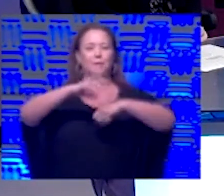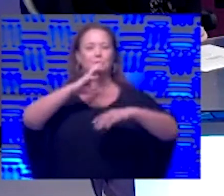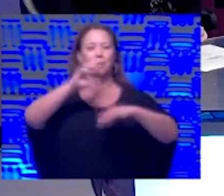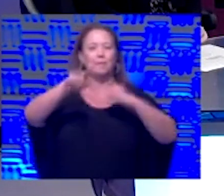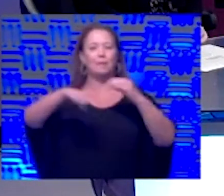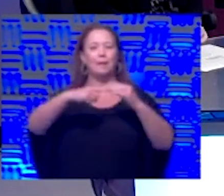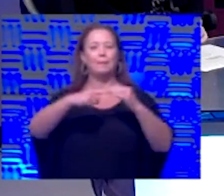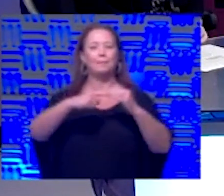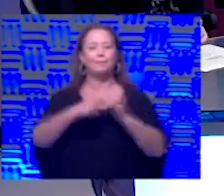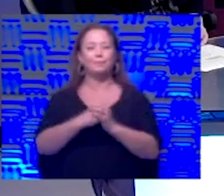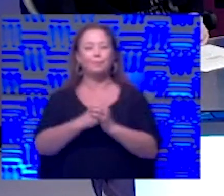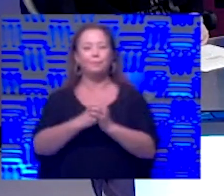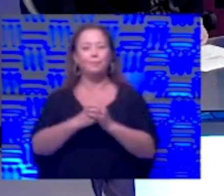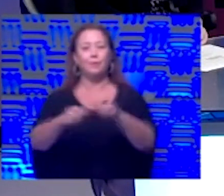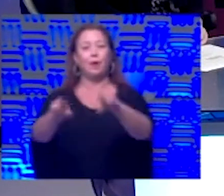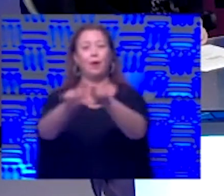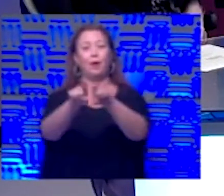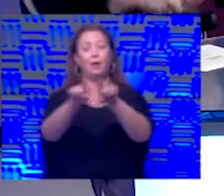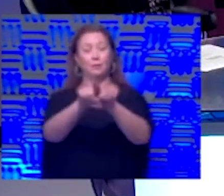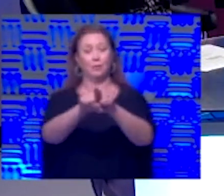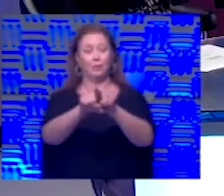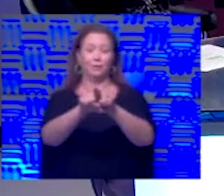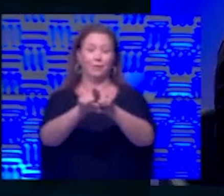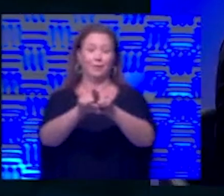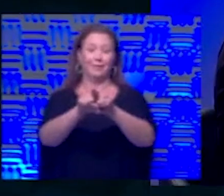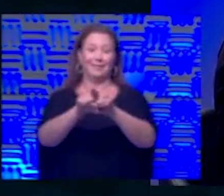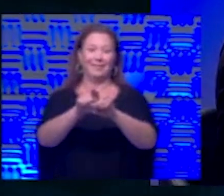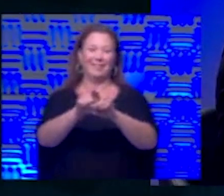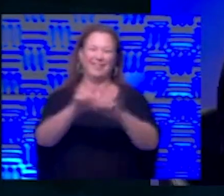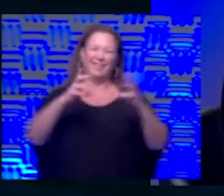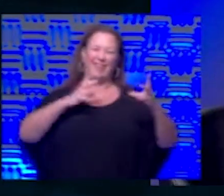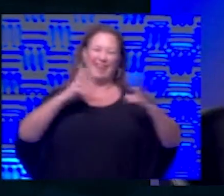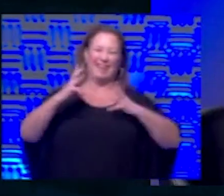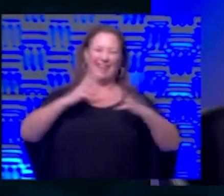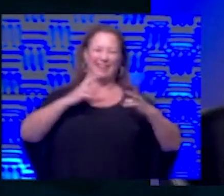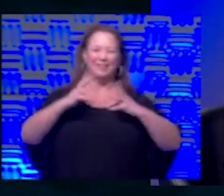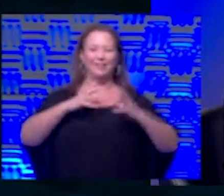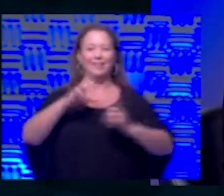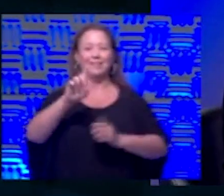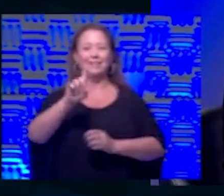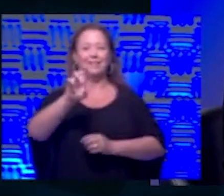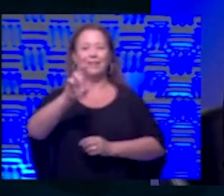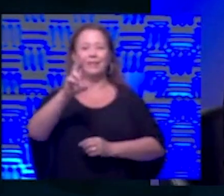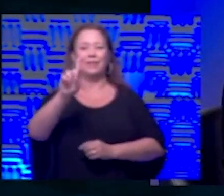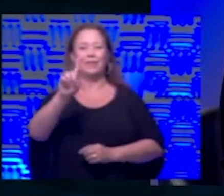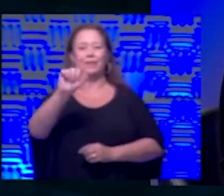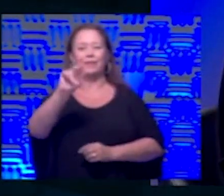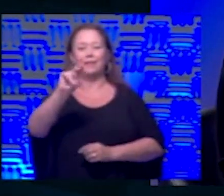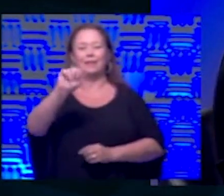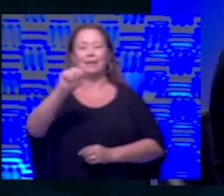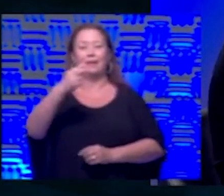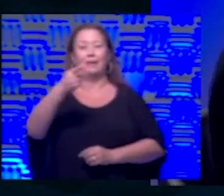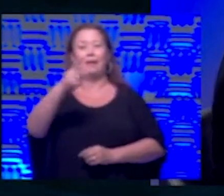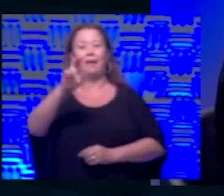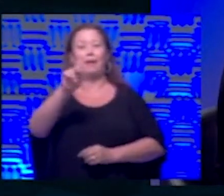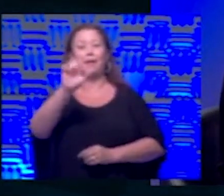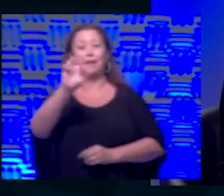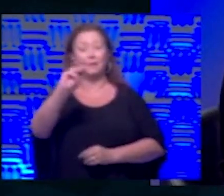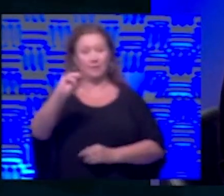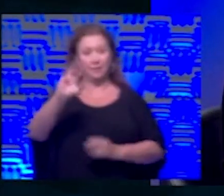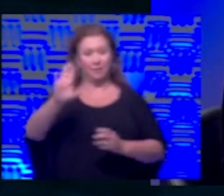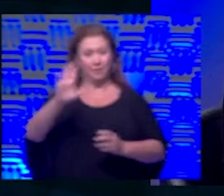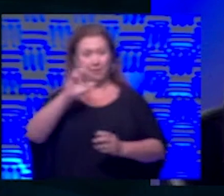with you in just a moment. Okay. Also on kind of a vacation is Dr. Dana Hawkinson joining us. Are you in